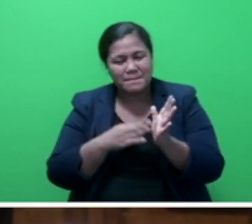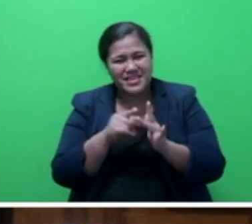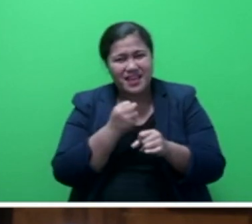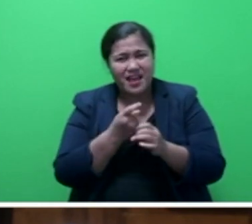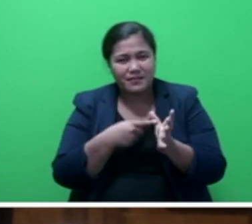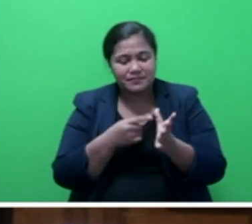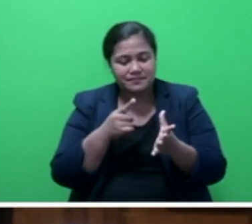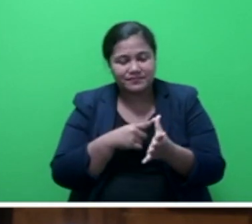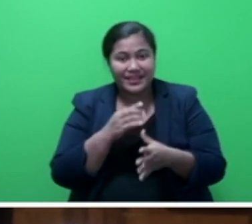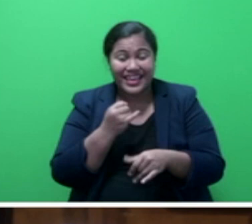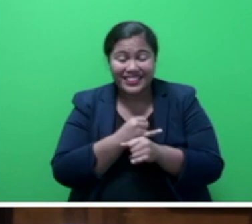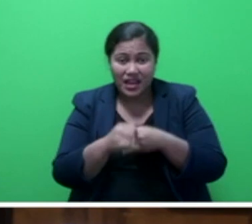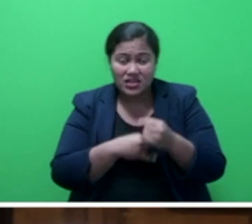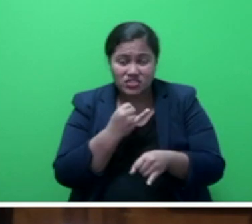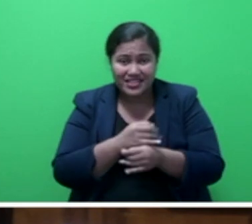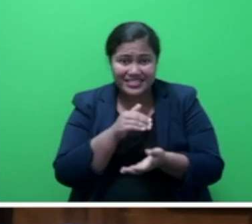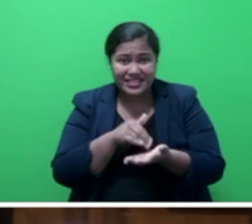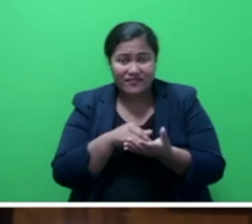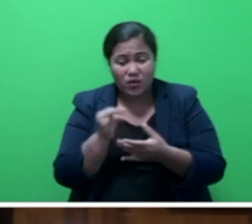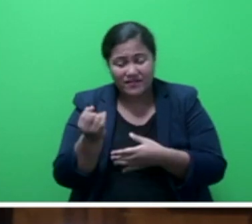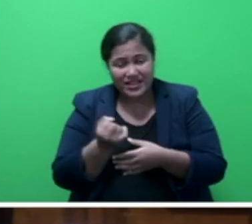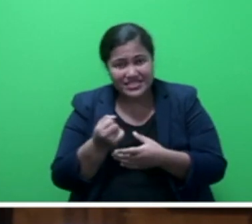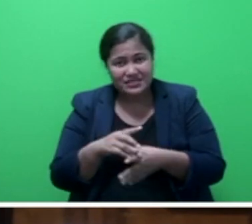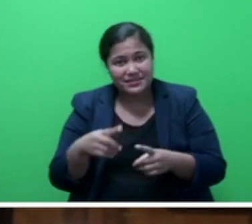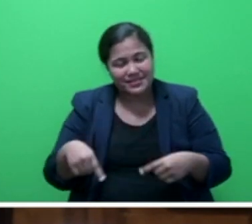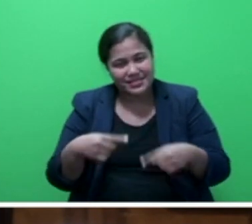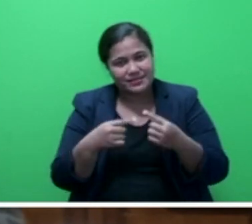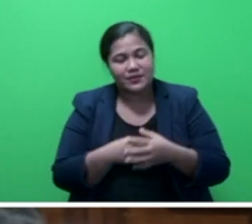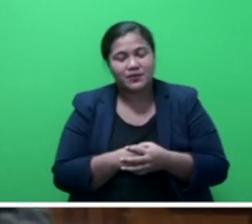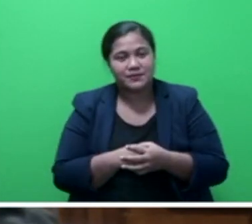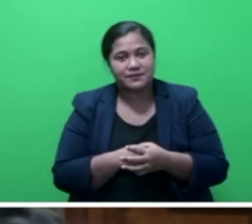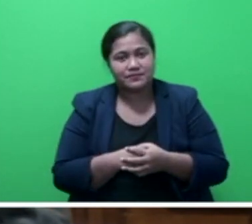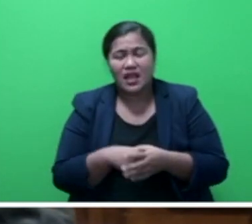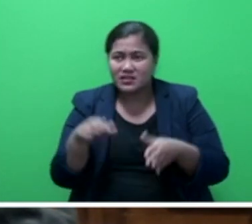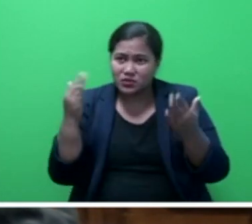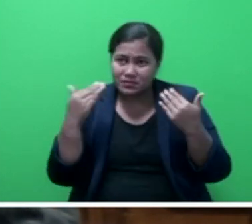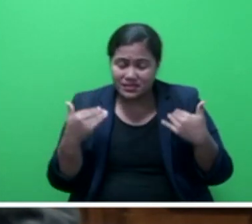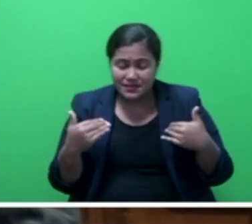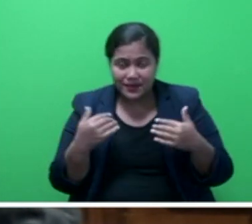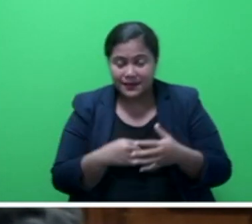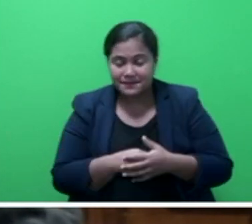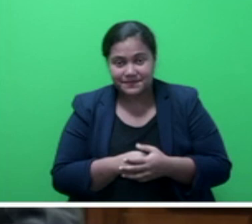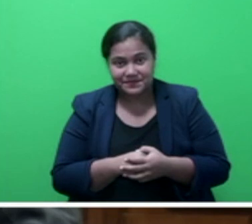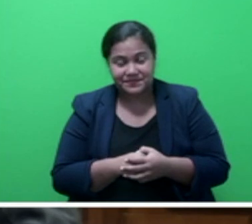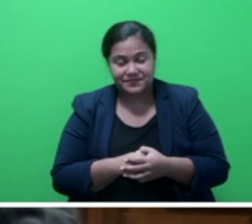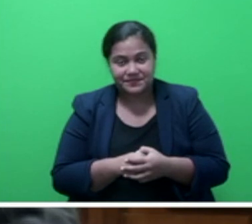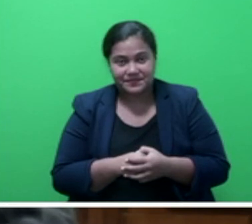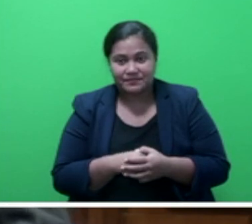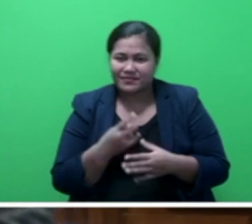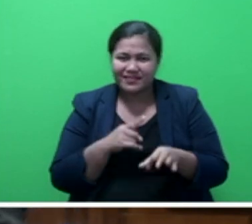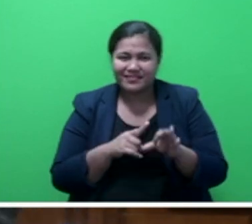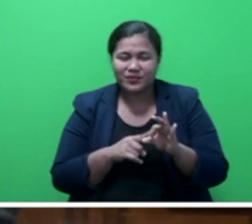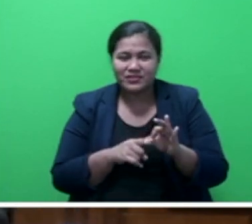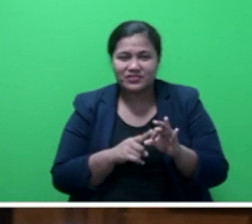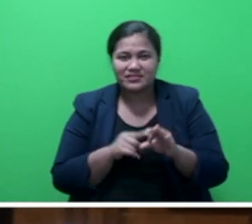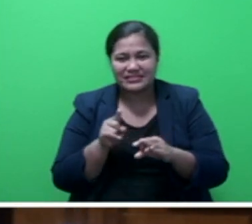and the International Center for Settlement for Investment Dispute, ICSID. Mr. Speaker, sir, the question actually is